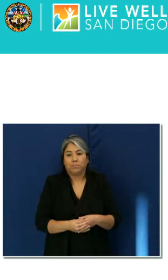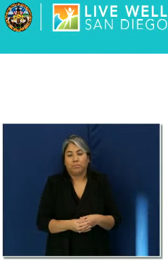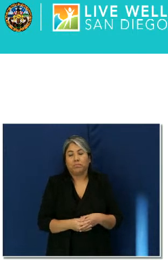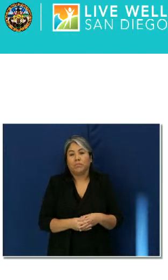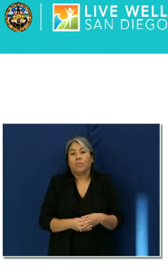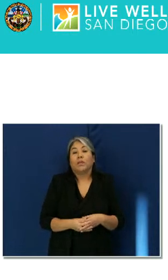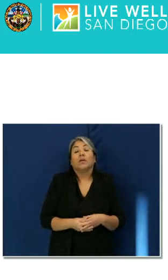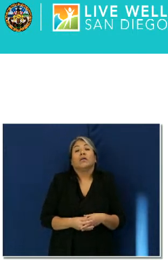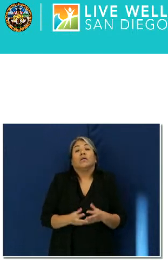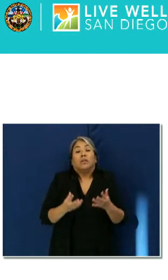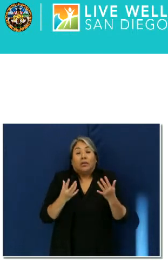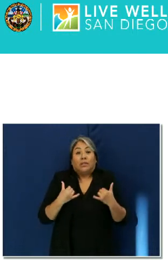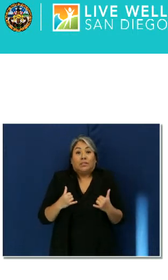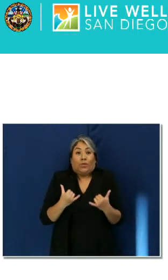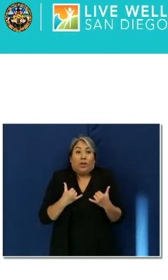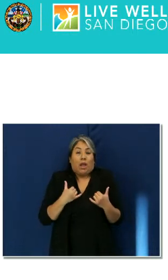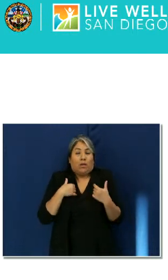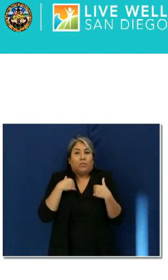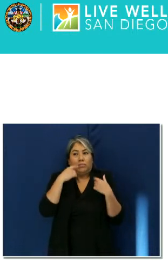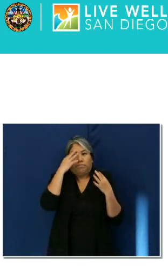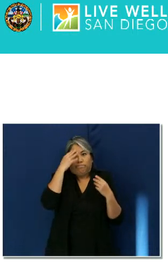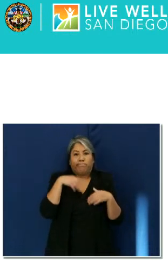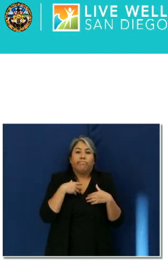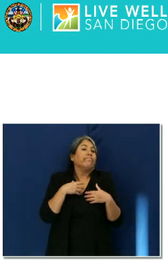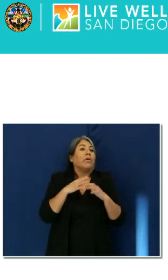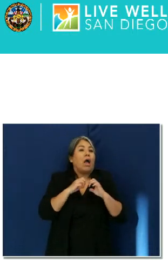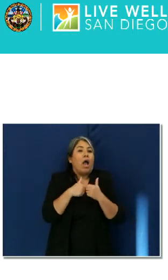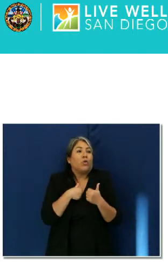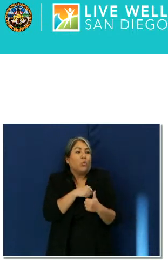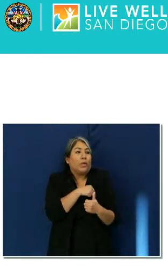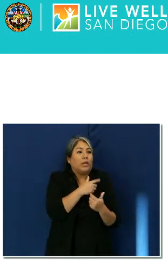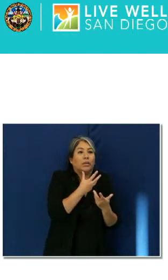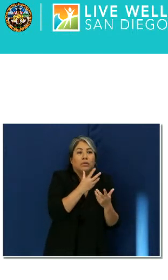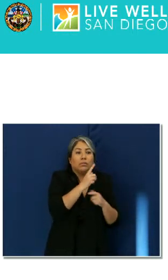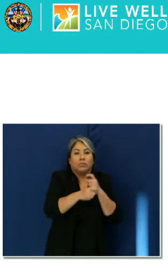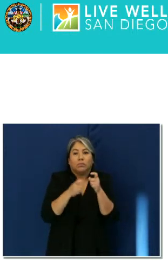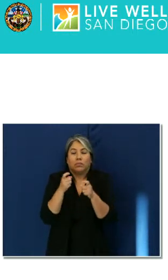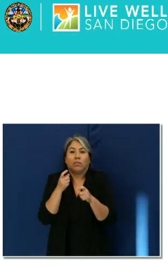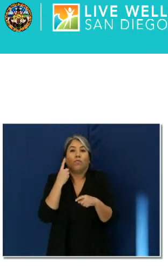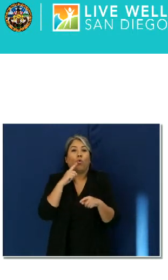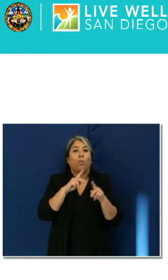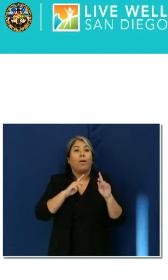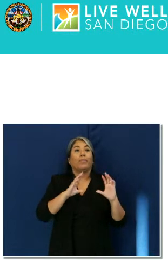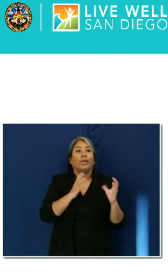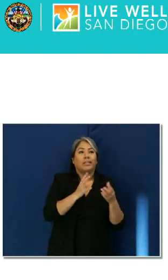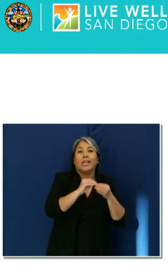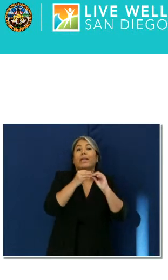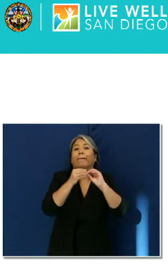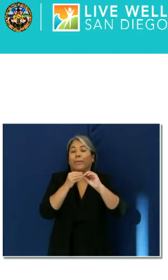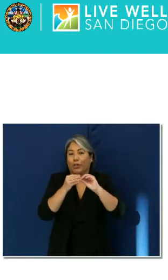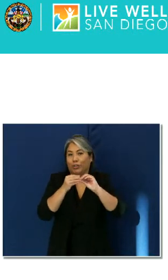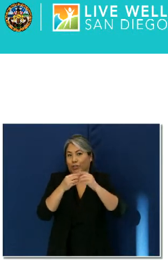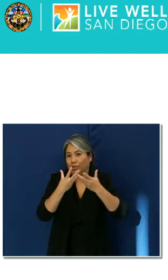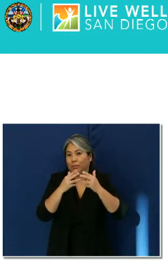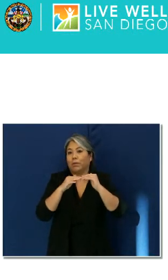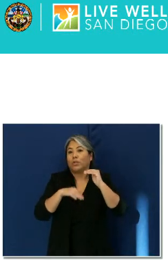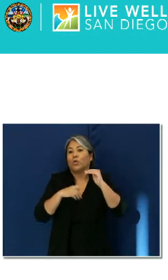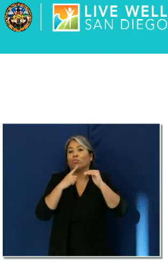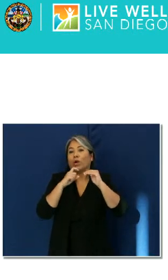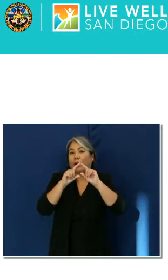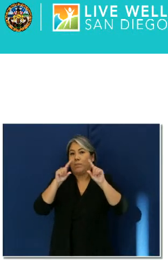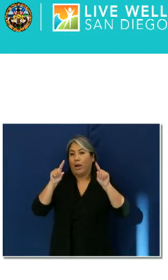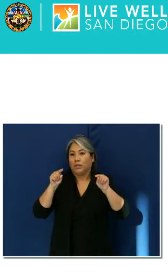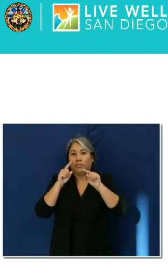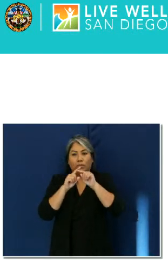in the process of determining the population numbers for each of these additional categories below the red box for